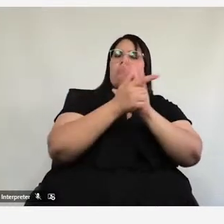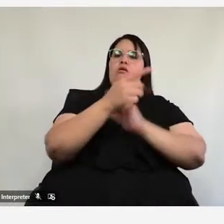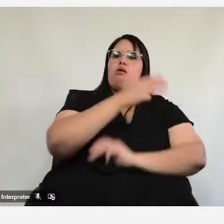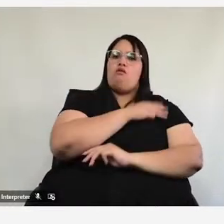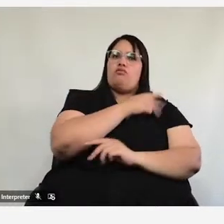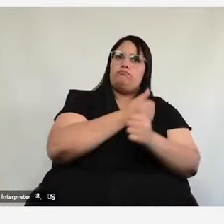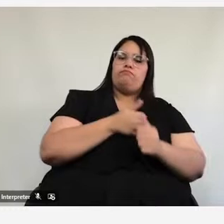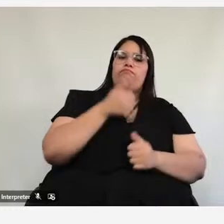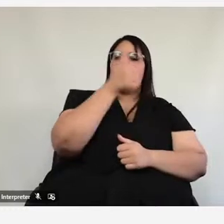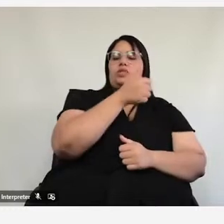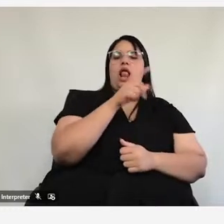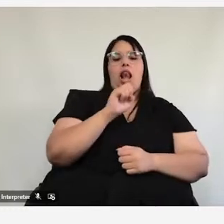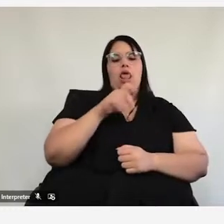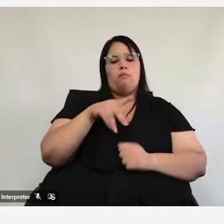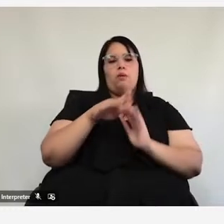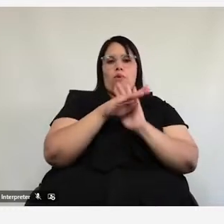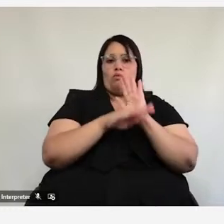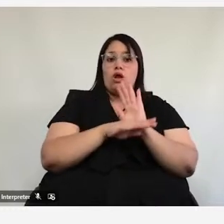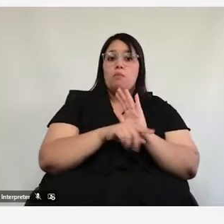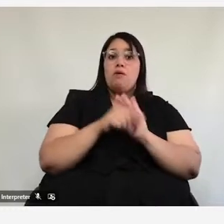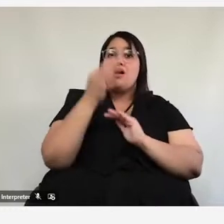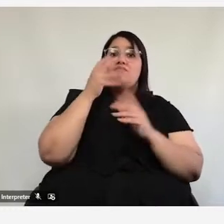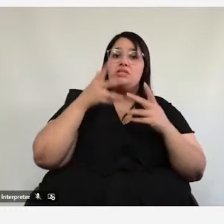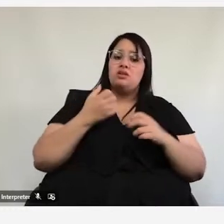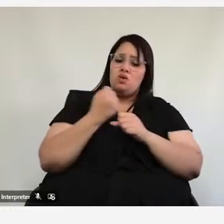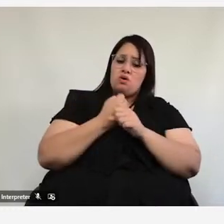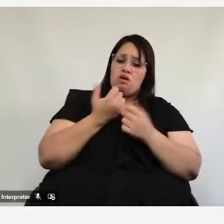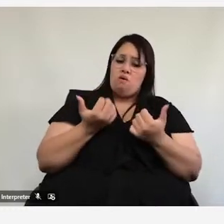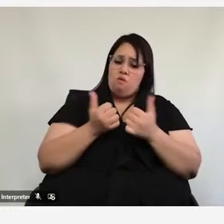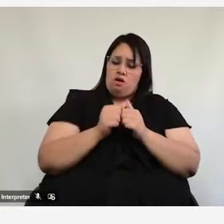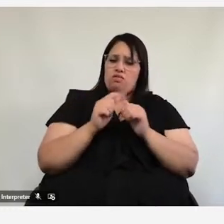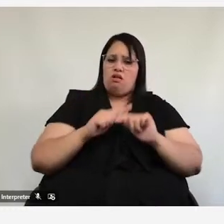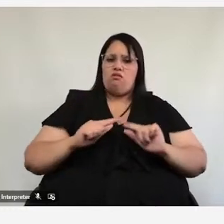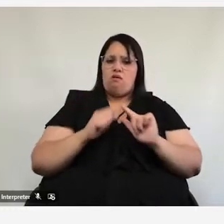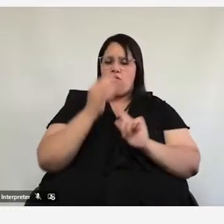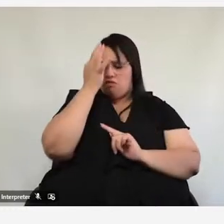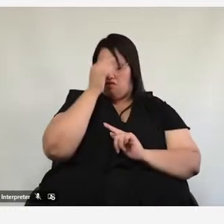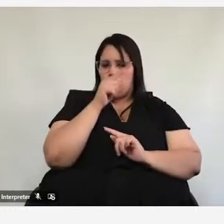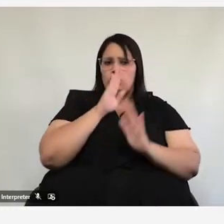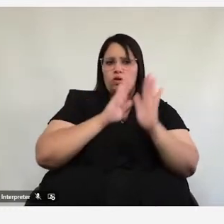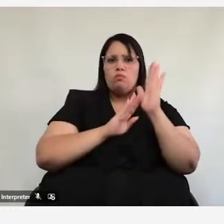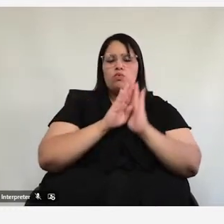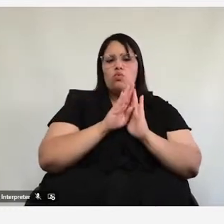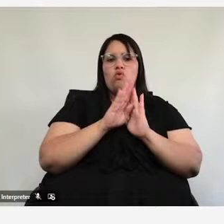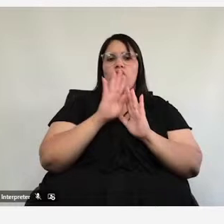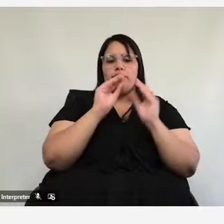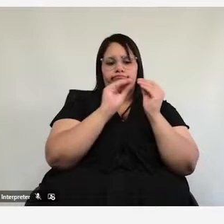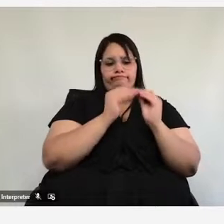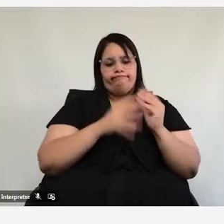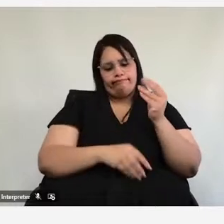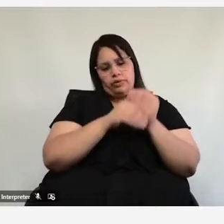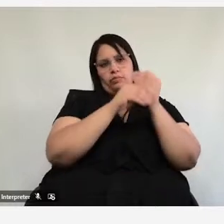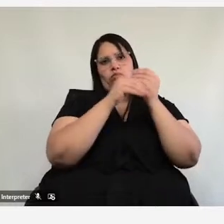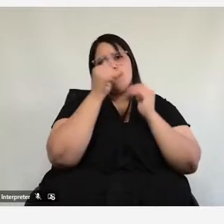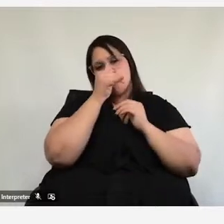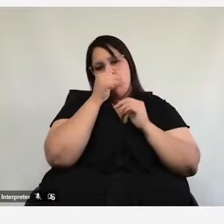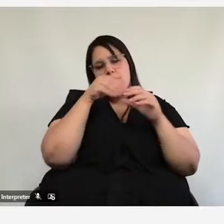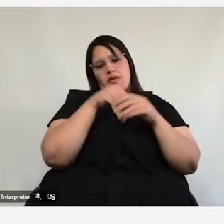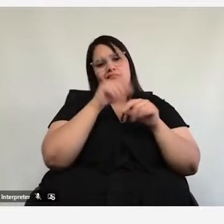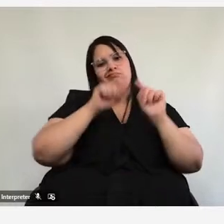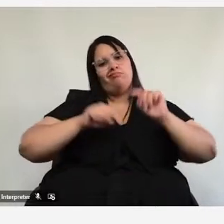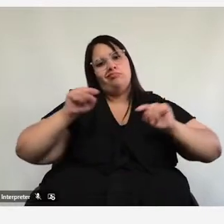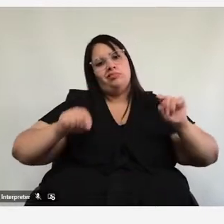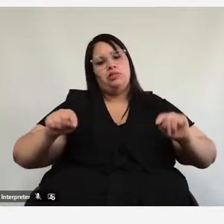Advancement Programme, or LEAP, where this government is working together with local governments to improve and augment the crime-fighting capabilities of the various